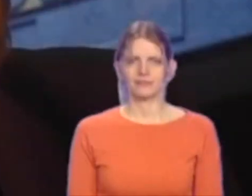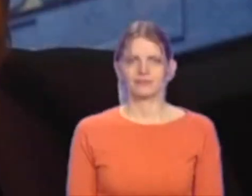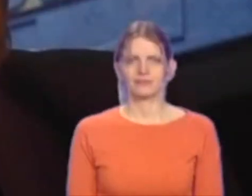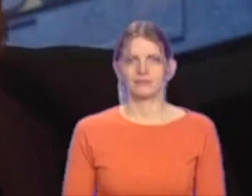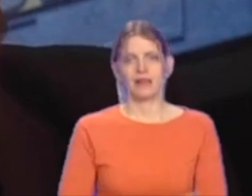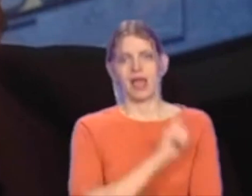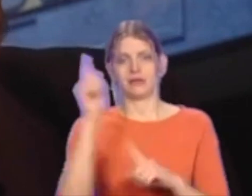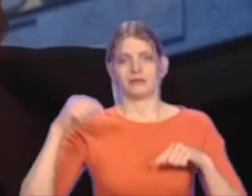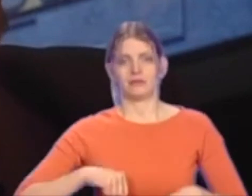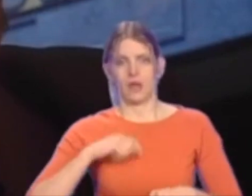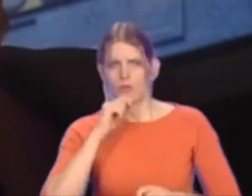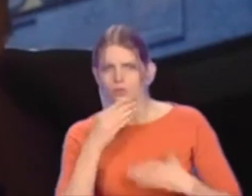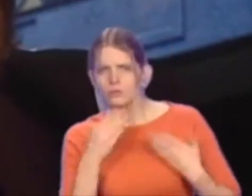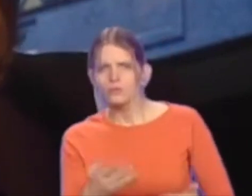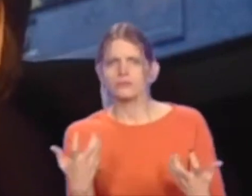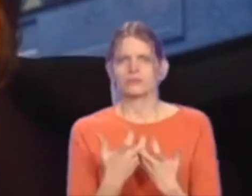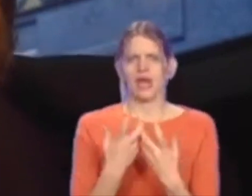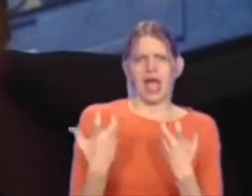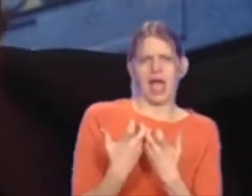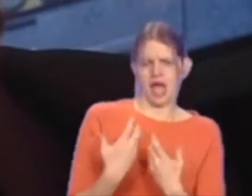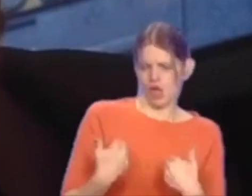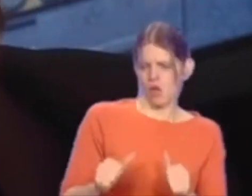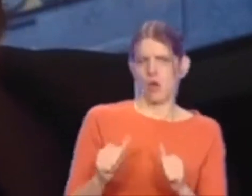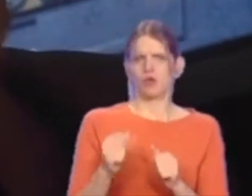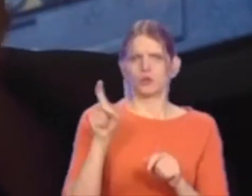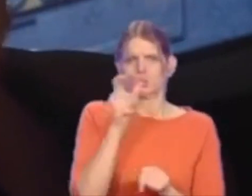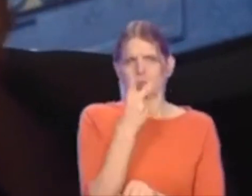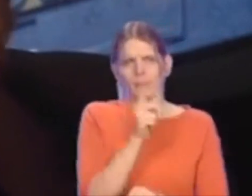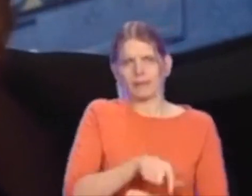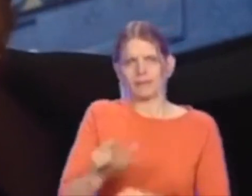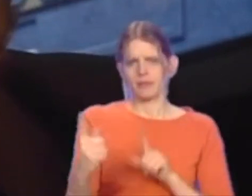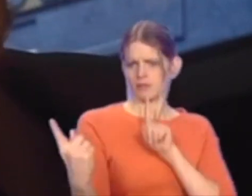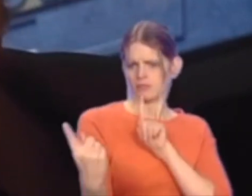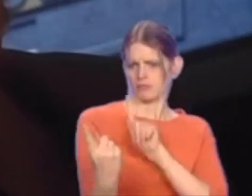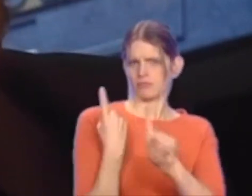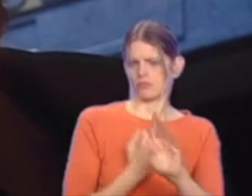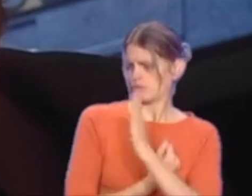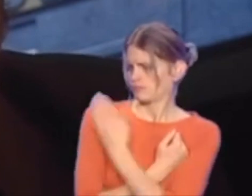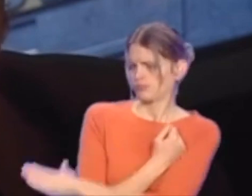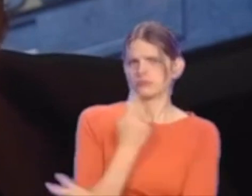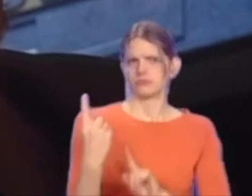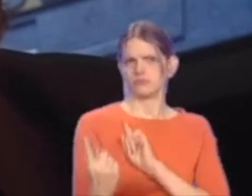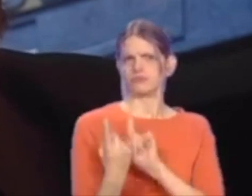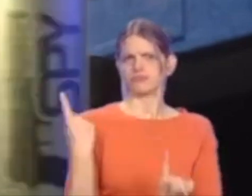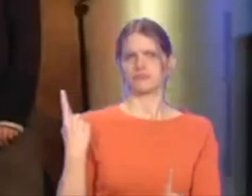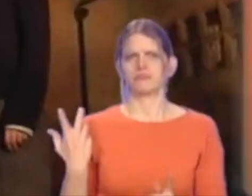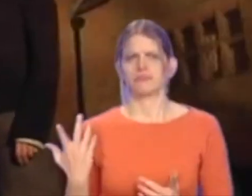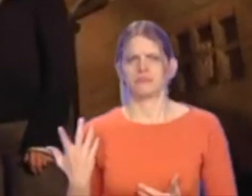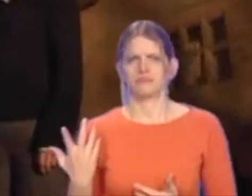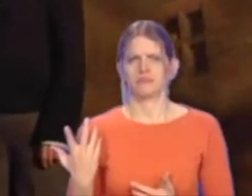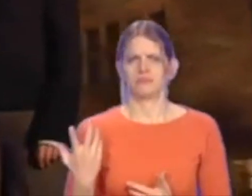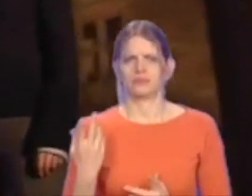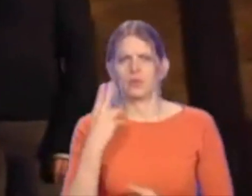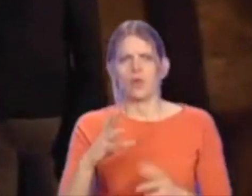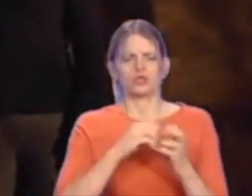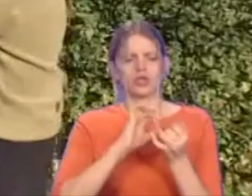Later on in the show, we'll show how to perform a brush contact, which is done when the two agents don't have time to organise a dead drop.